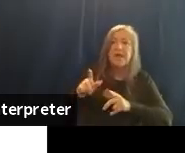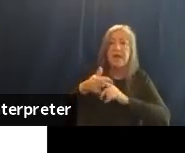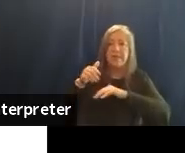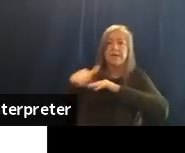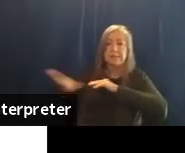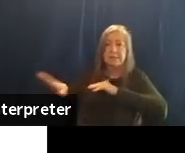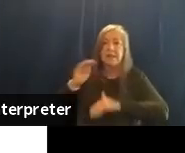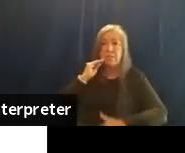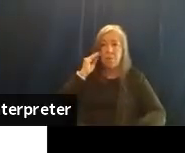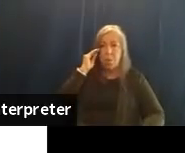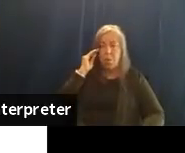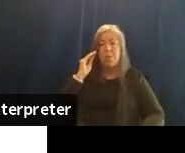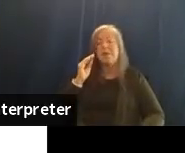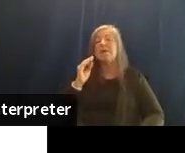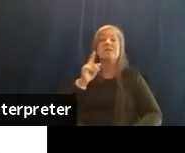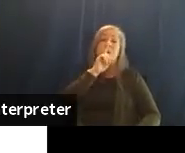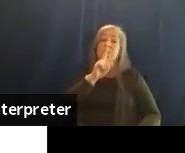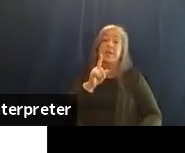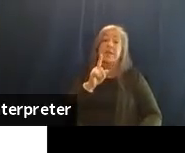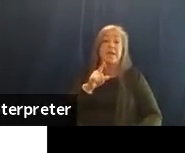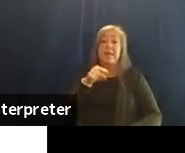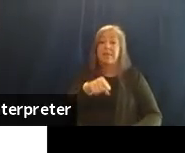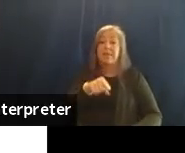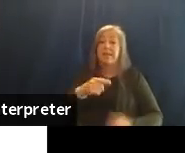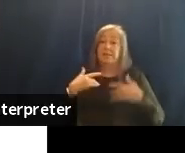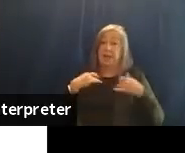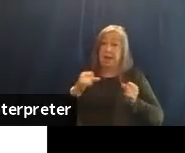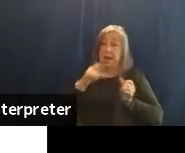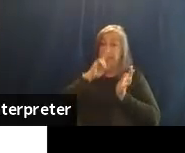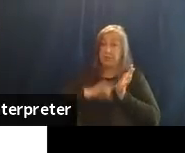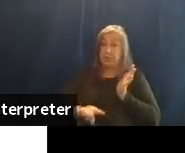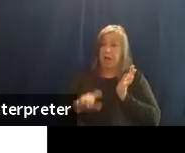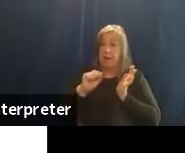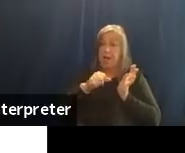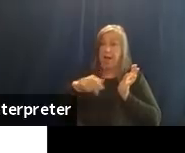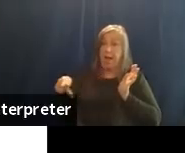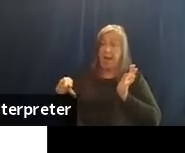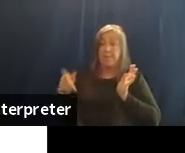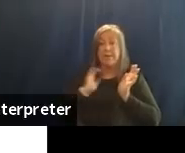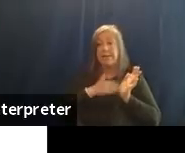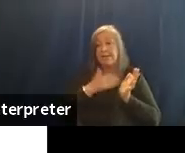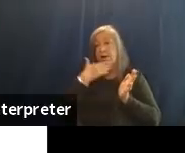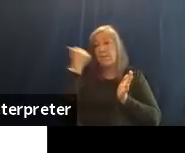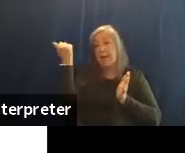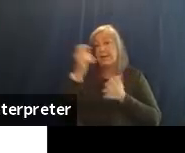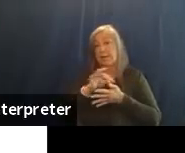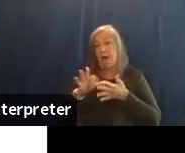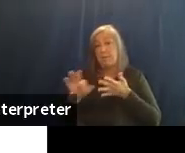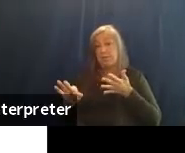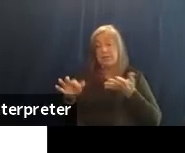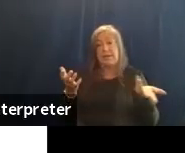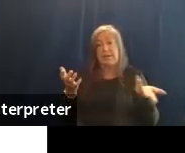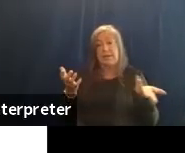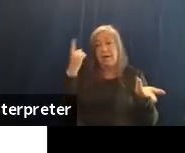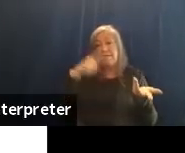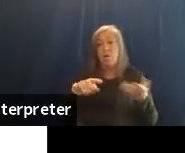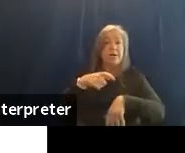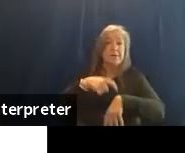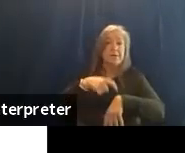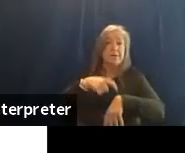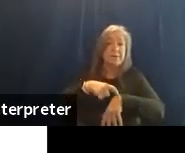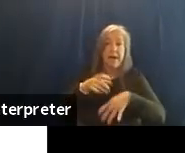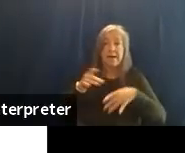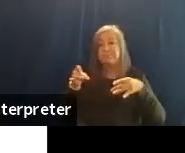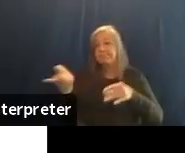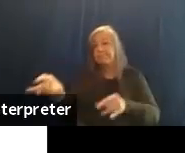best option, is for us to be able to take some of that pressure off of the front doors, knowing it's not going to be perfect or